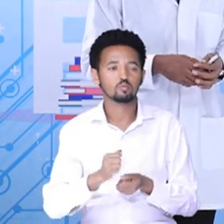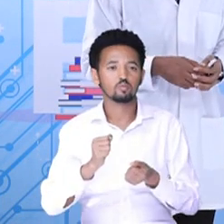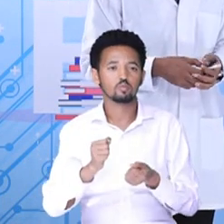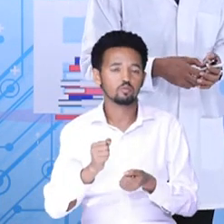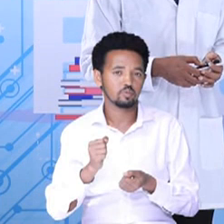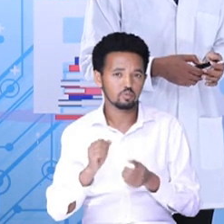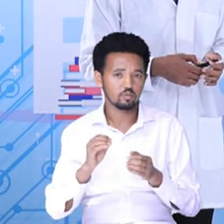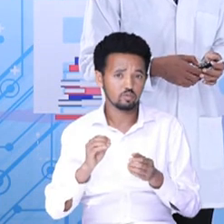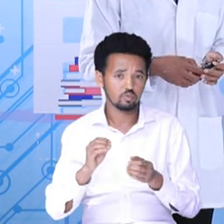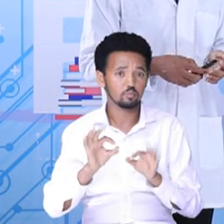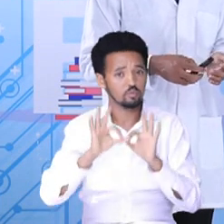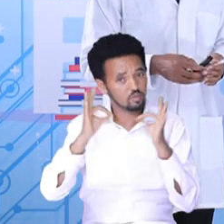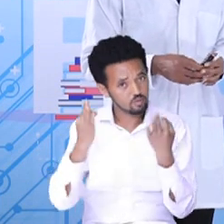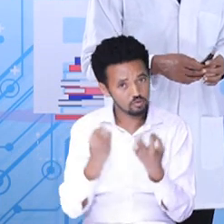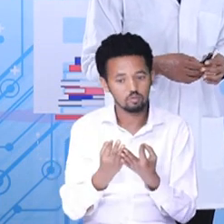the given areas.